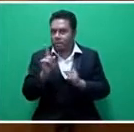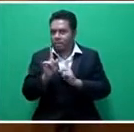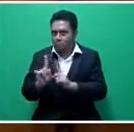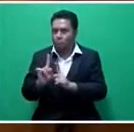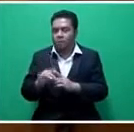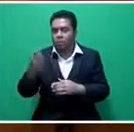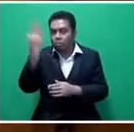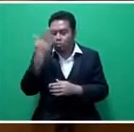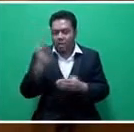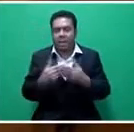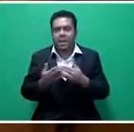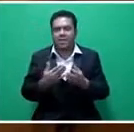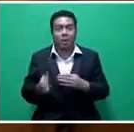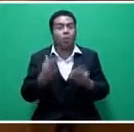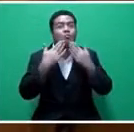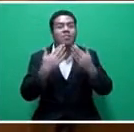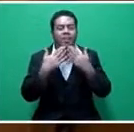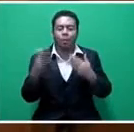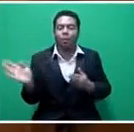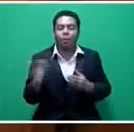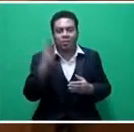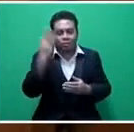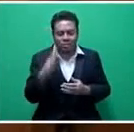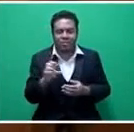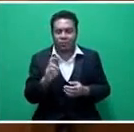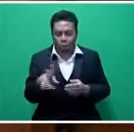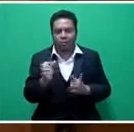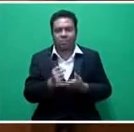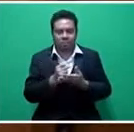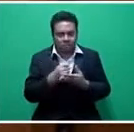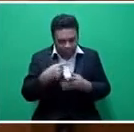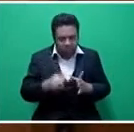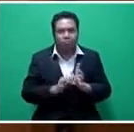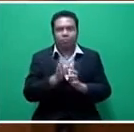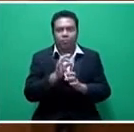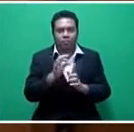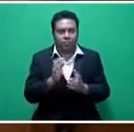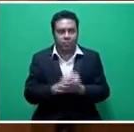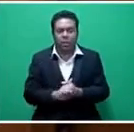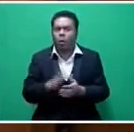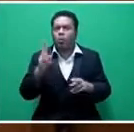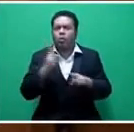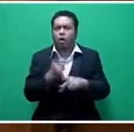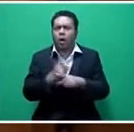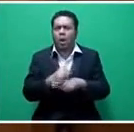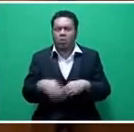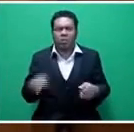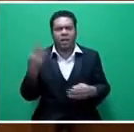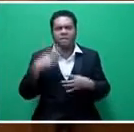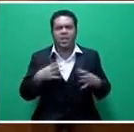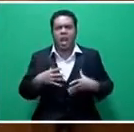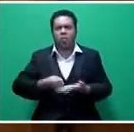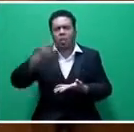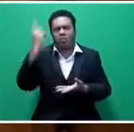our schools and management, so I'd like to thank them for that. Mr. Speaker, when we talk about FEC grant, the amount